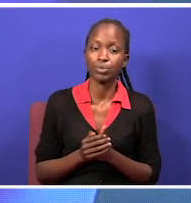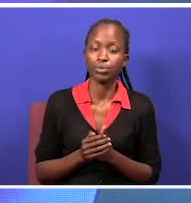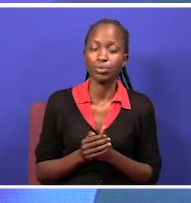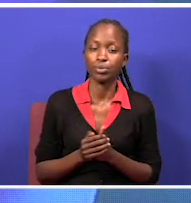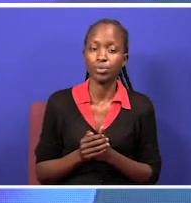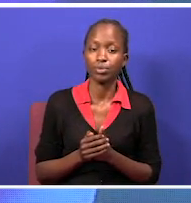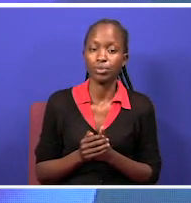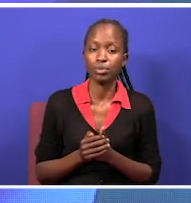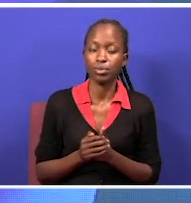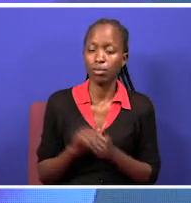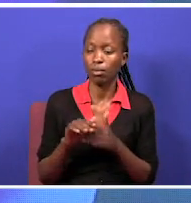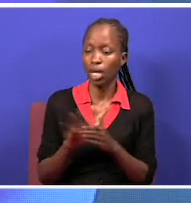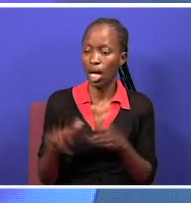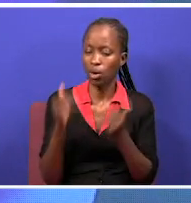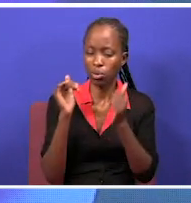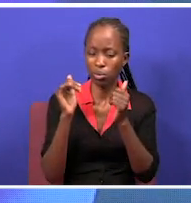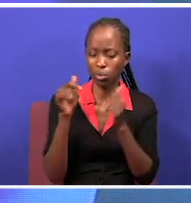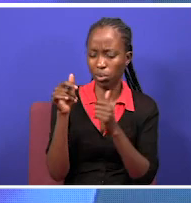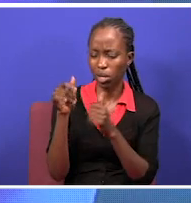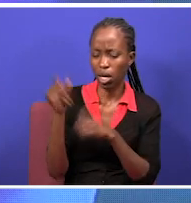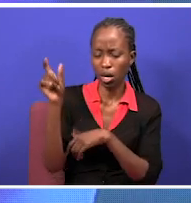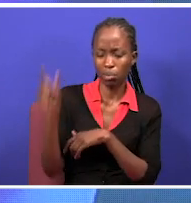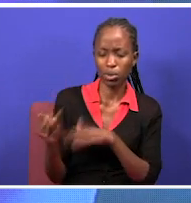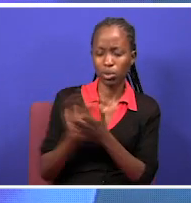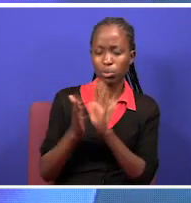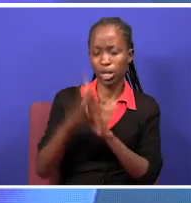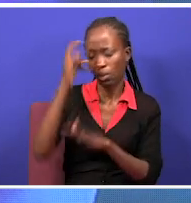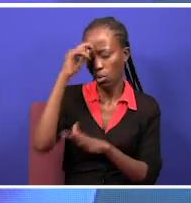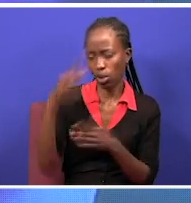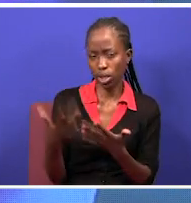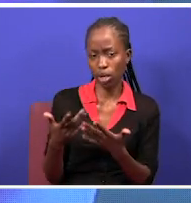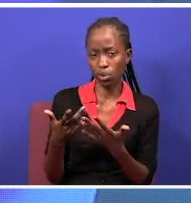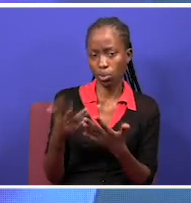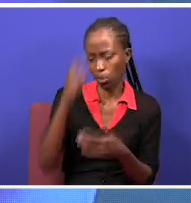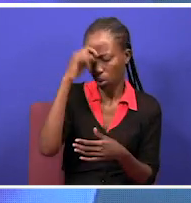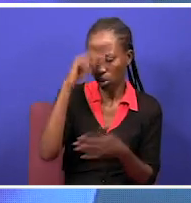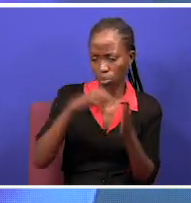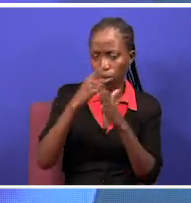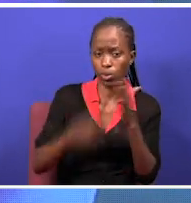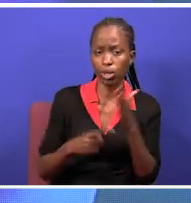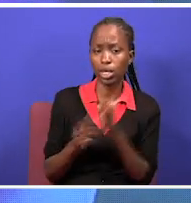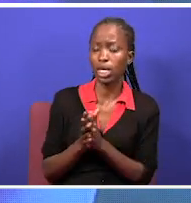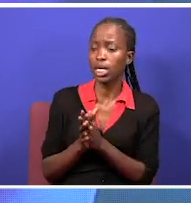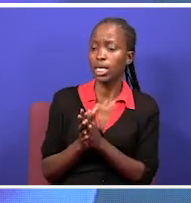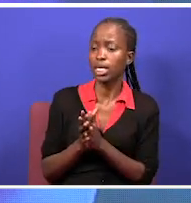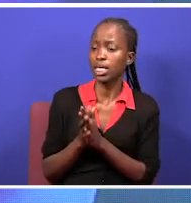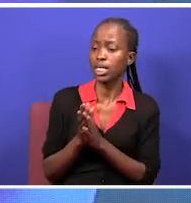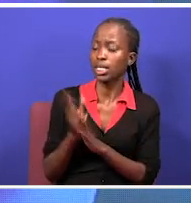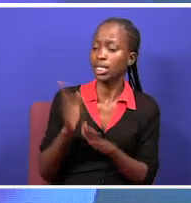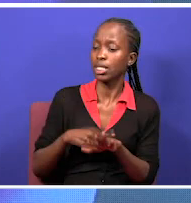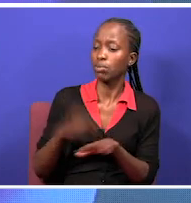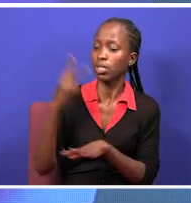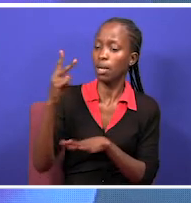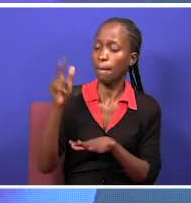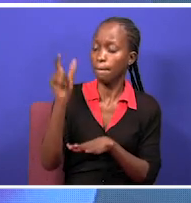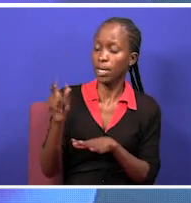How does one become wise? What is wisdom? Isn't it when we see somebody who behaves with